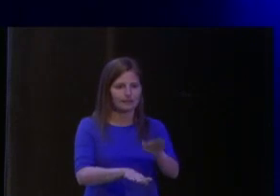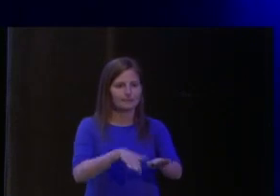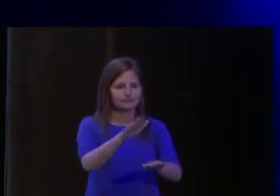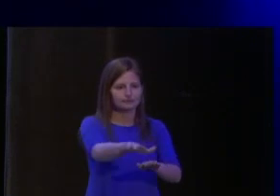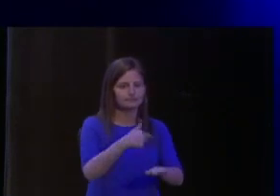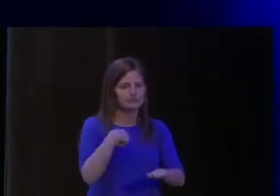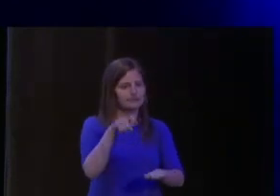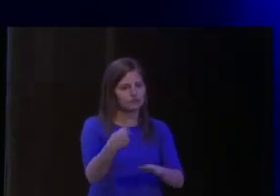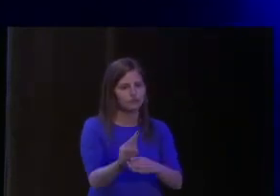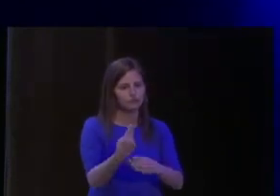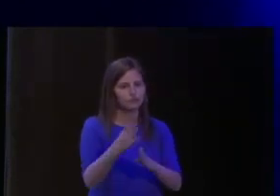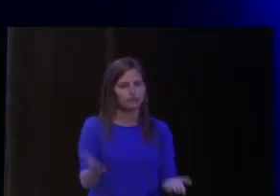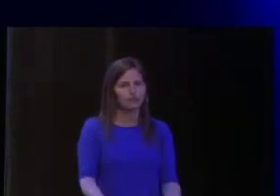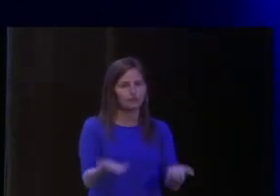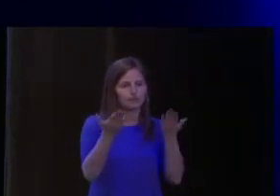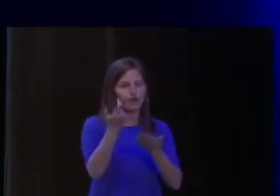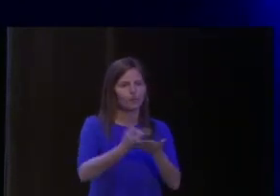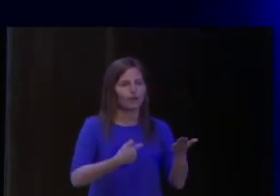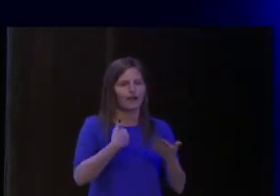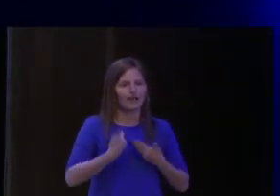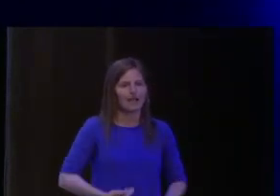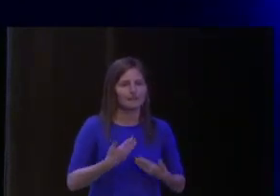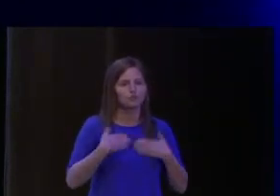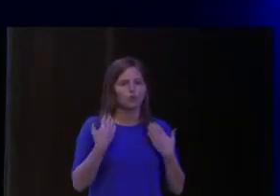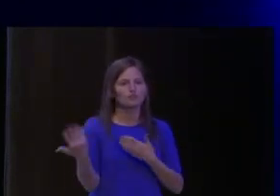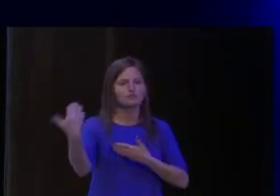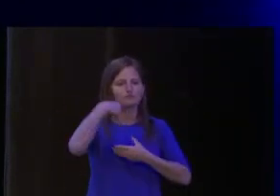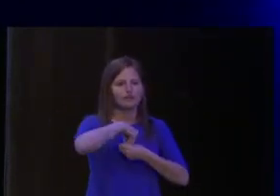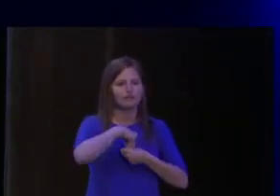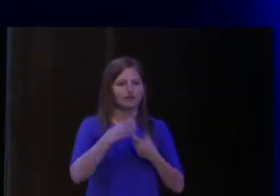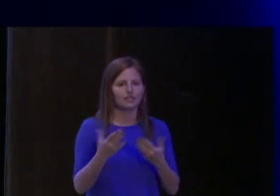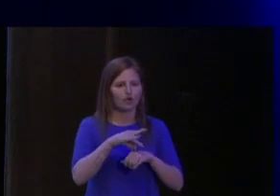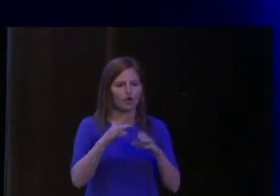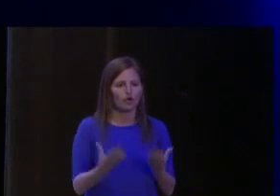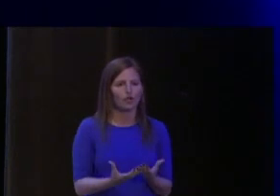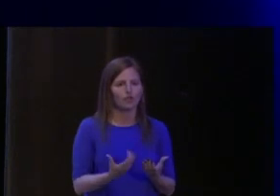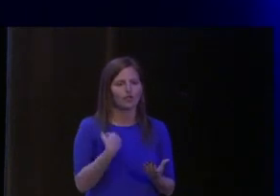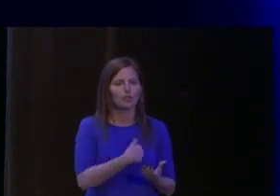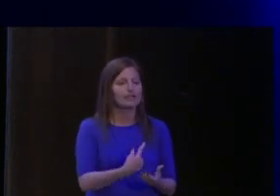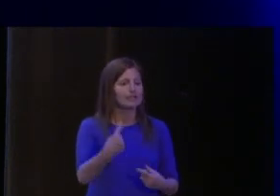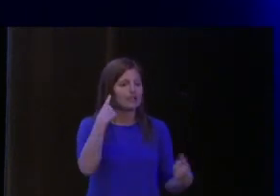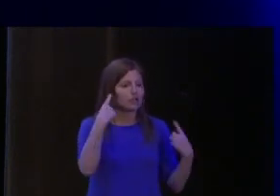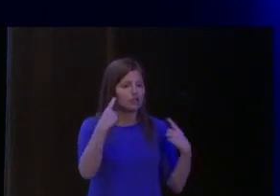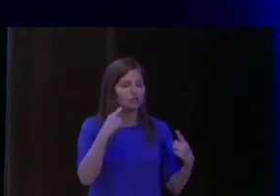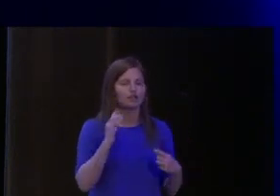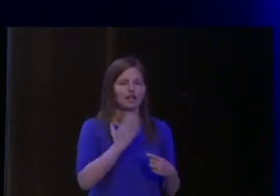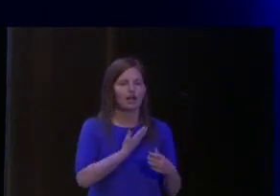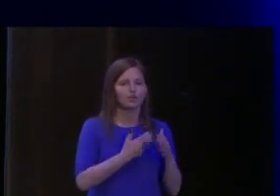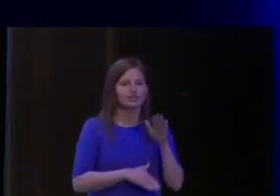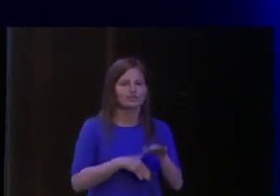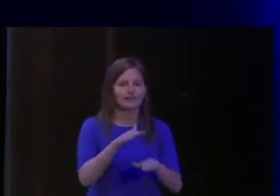that I may bring who I am in joy to earth. And then we hear our